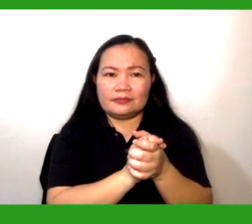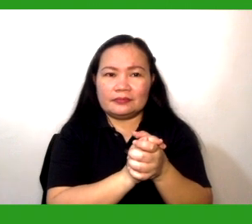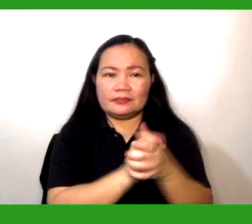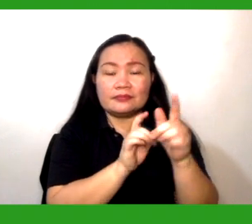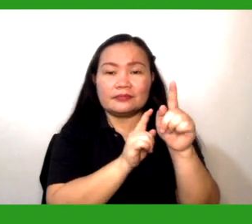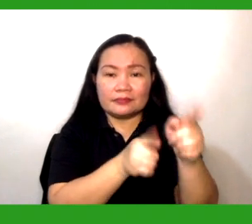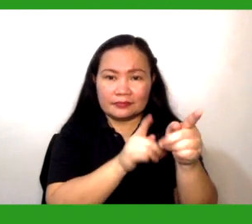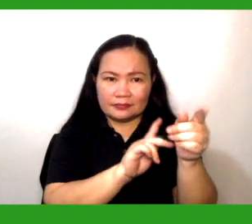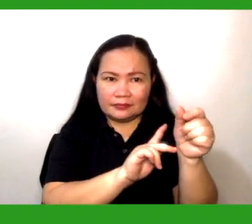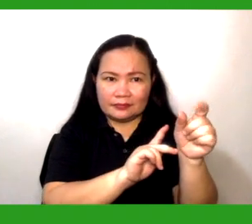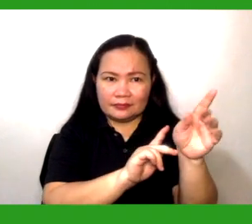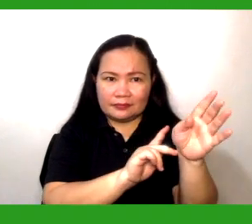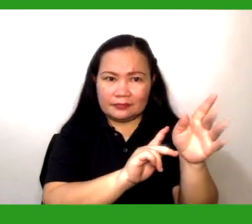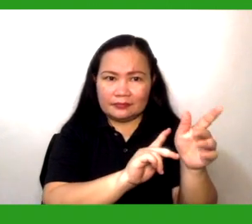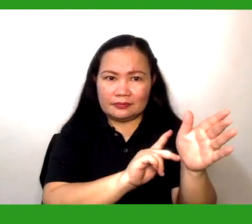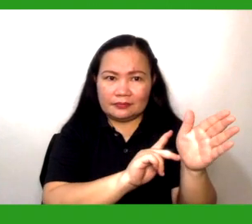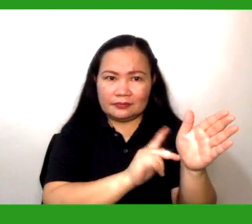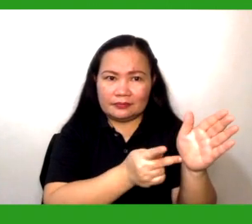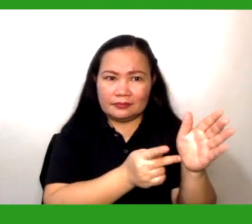10.